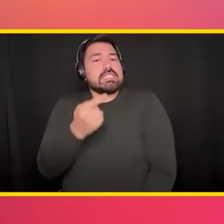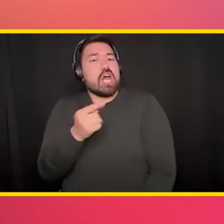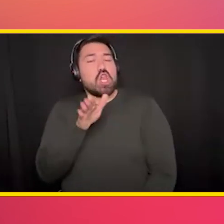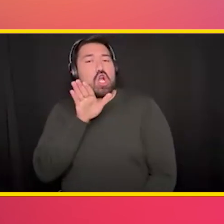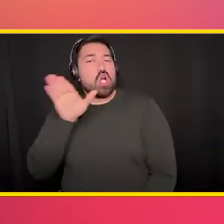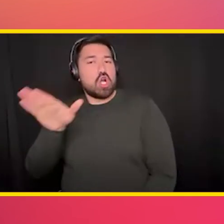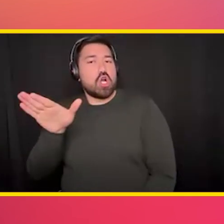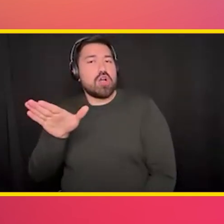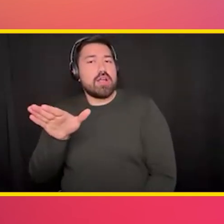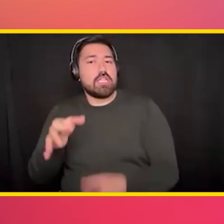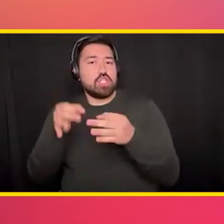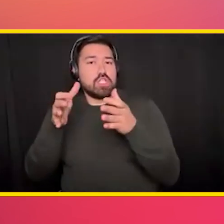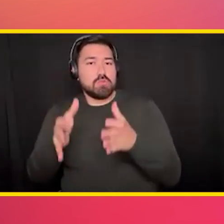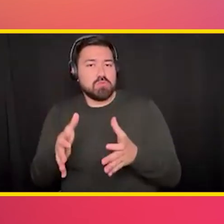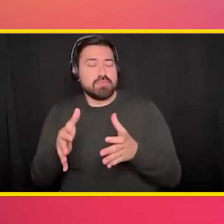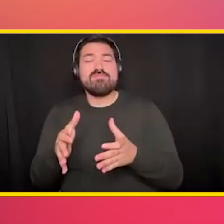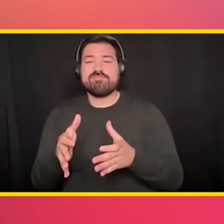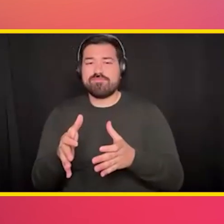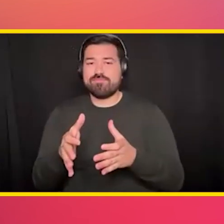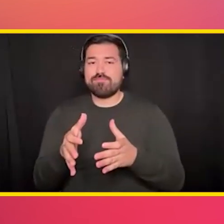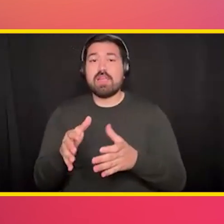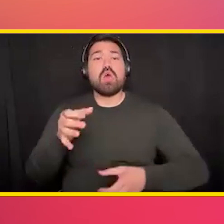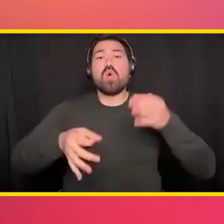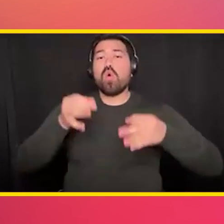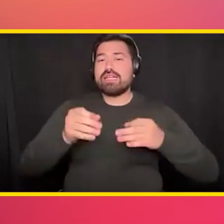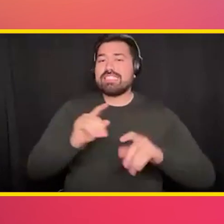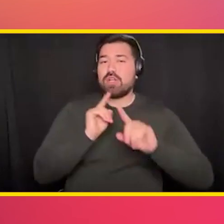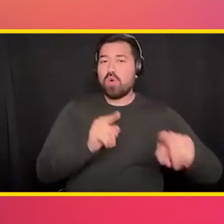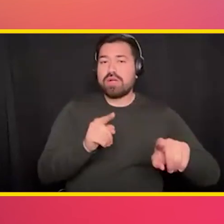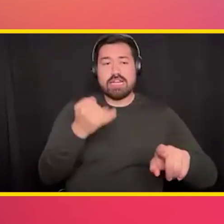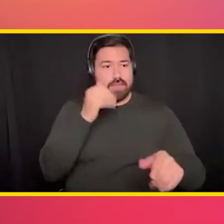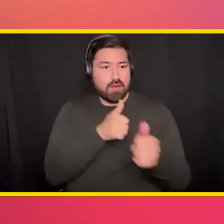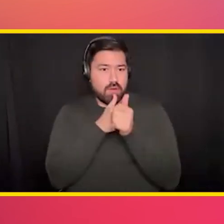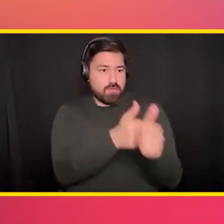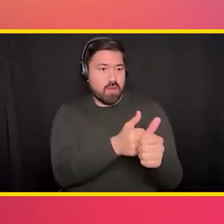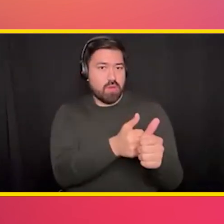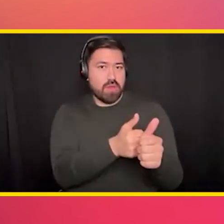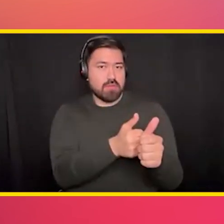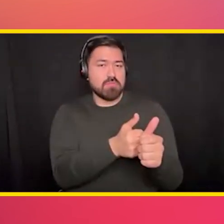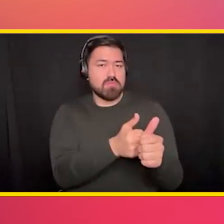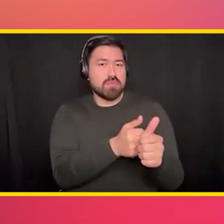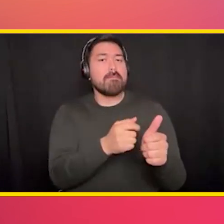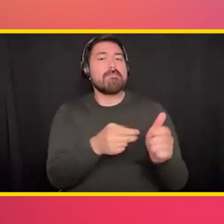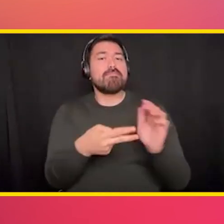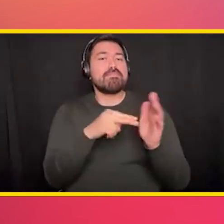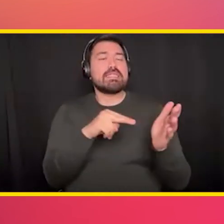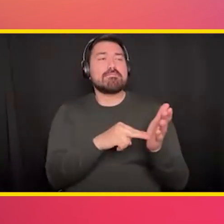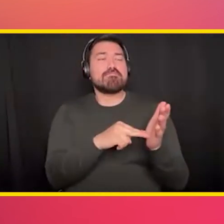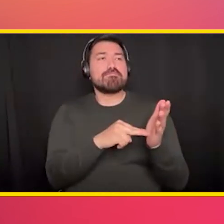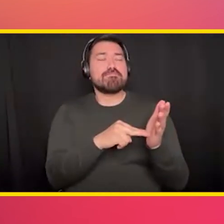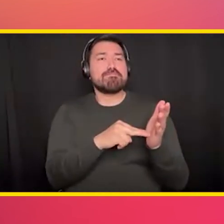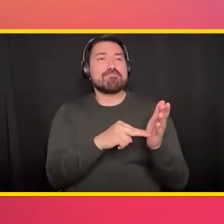the way it works legally is court issues an order, someone doesn't follow that order, contempt motions filed, court issues